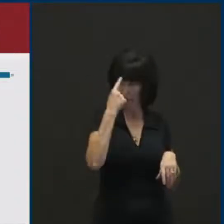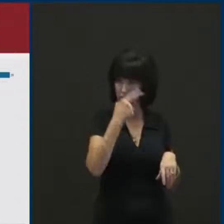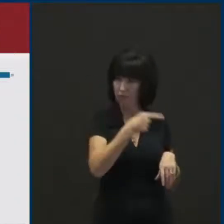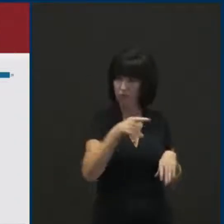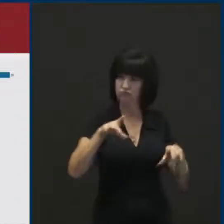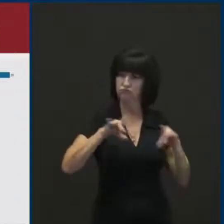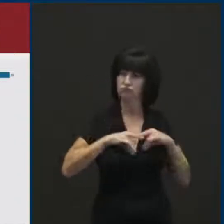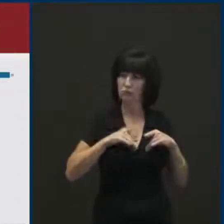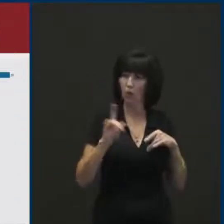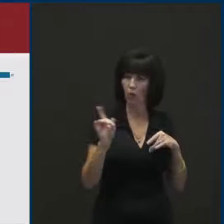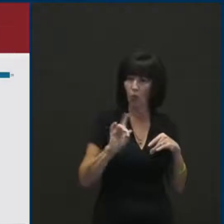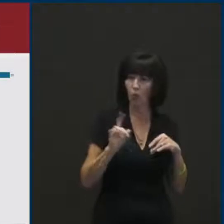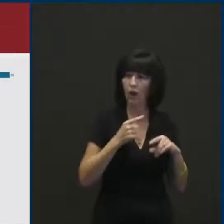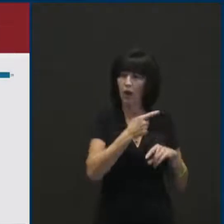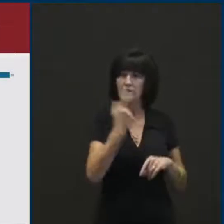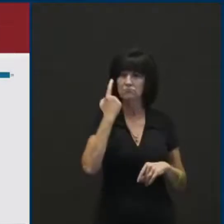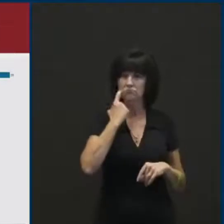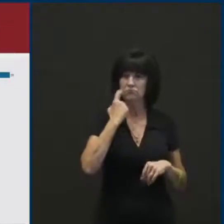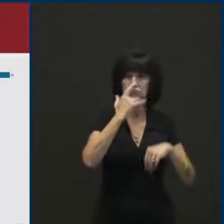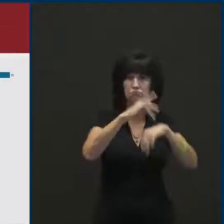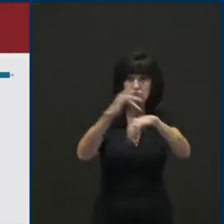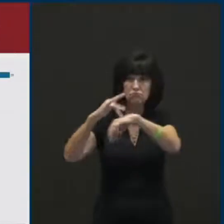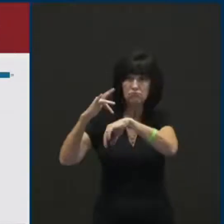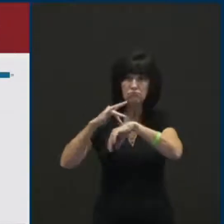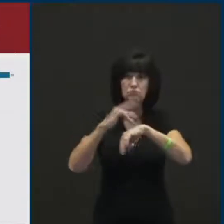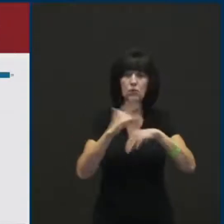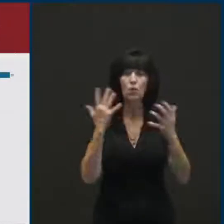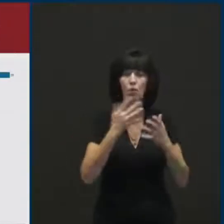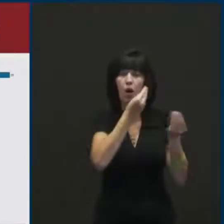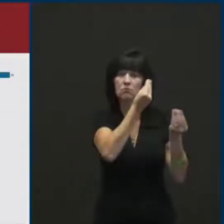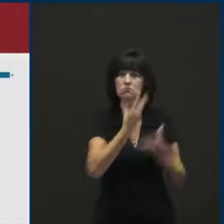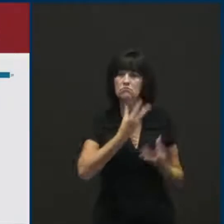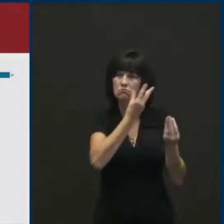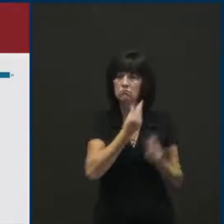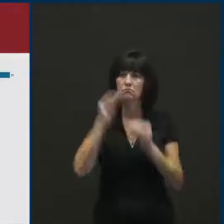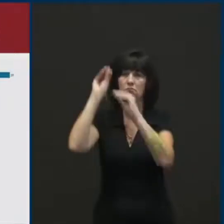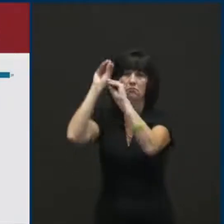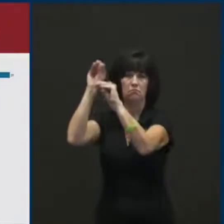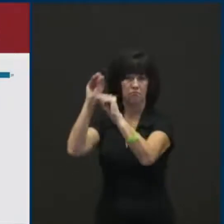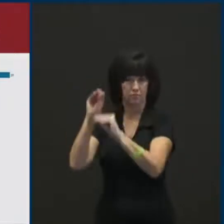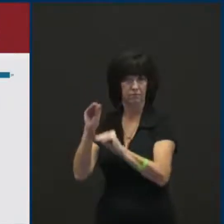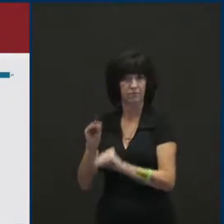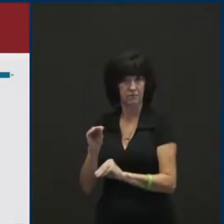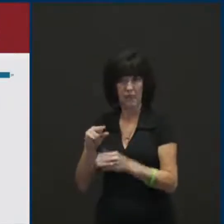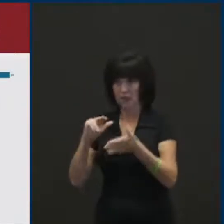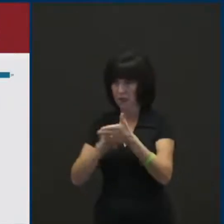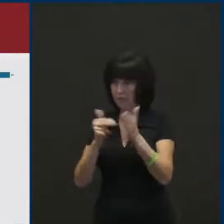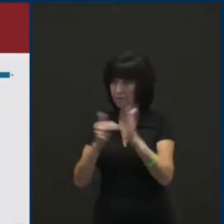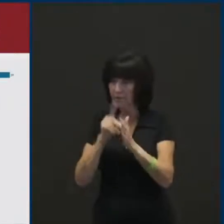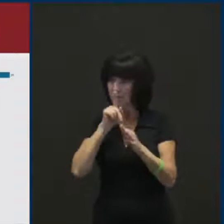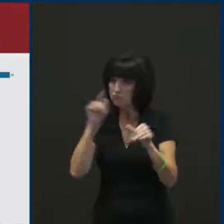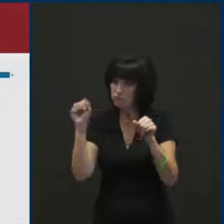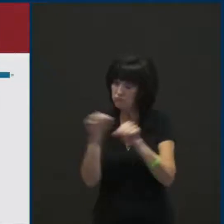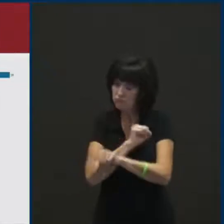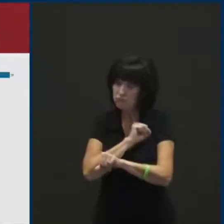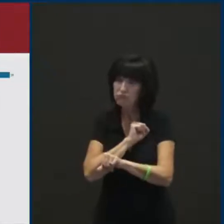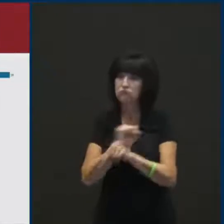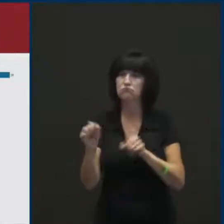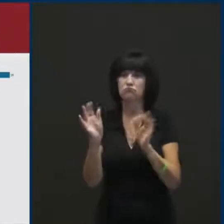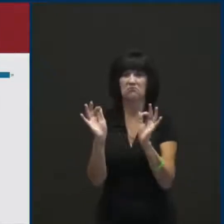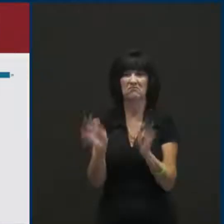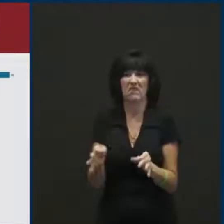infectious or developing symptoms. Doesn't necessarily mean that this is where they acquired the infection, but we ask